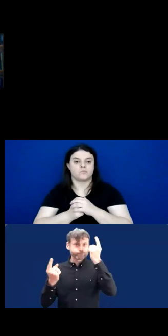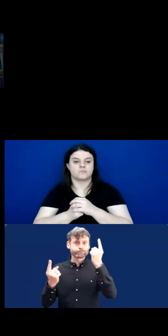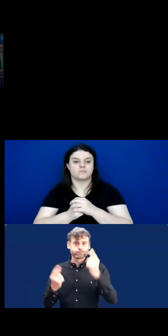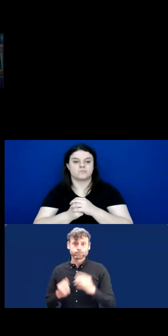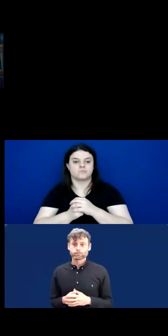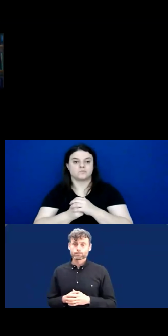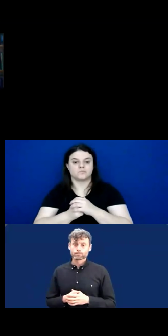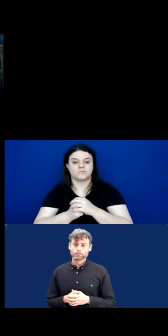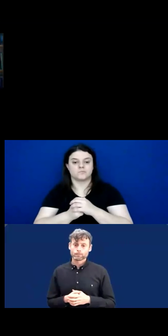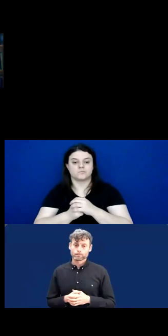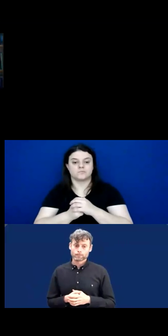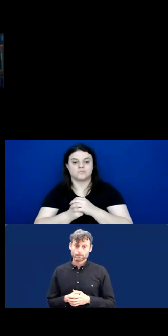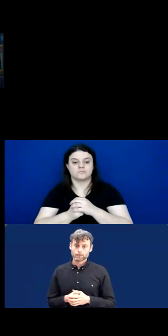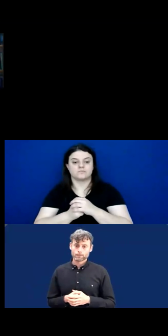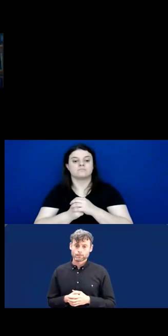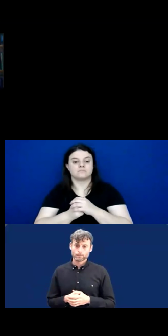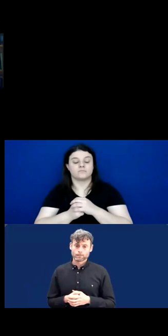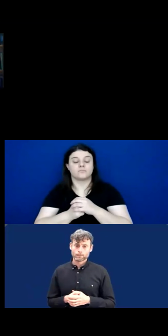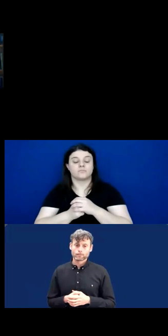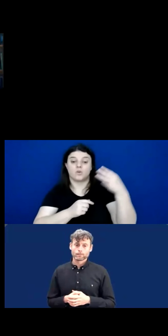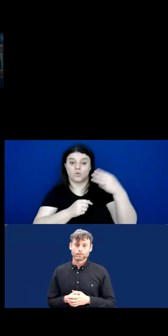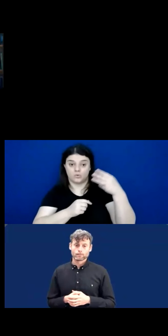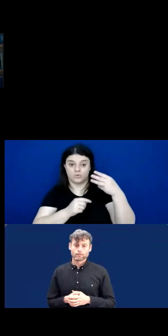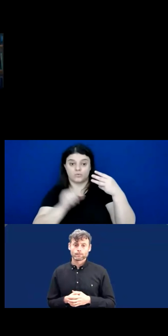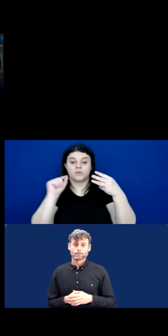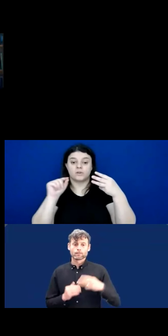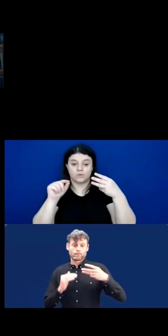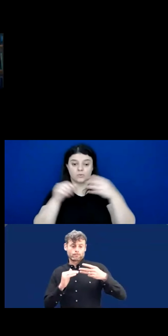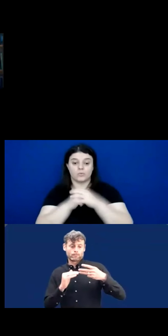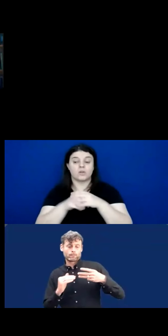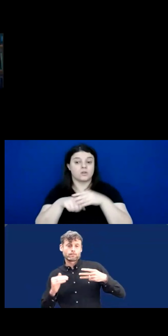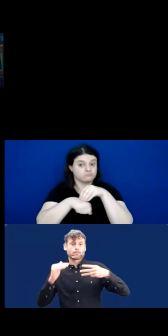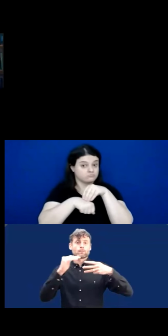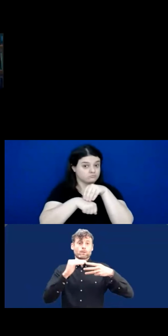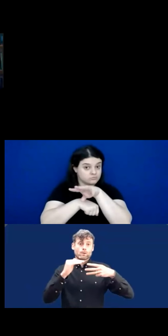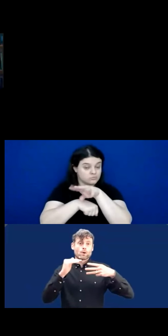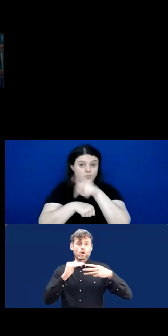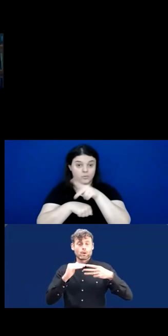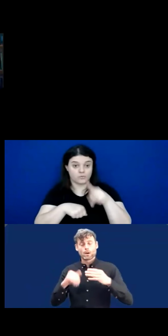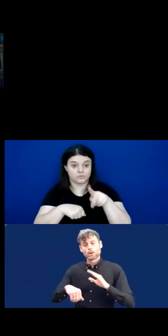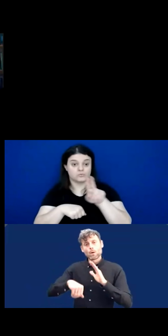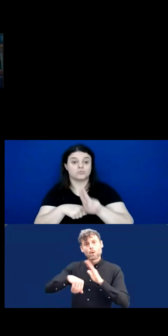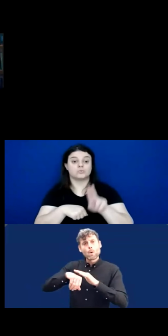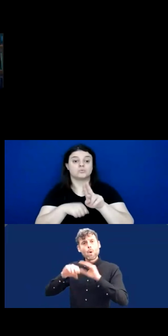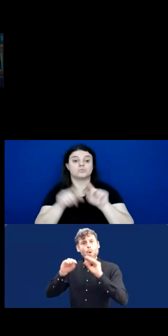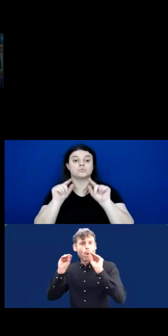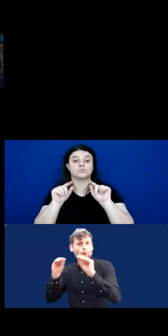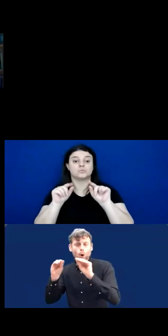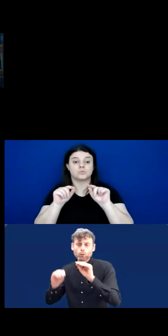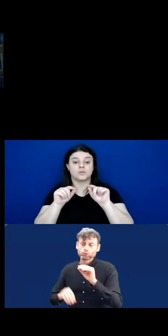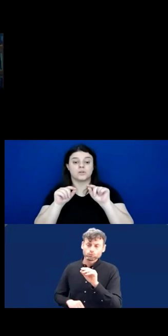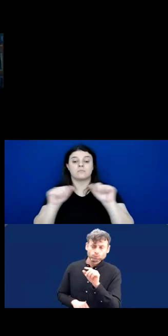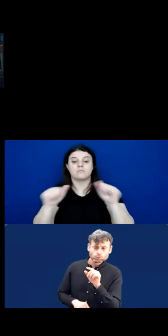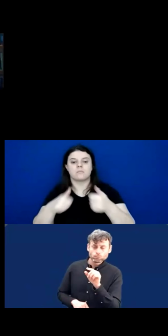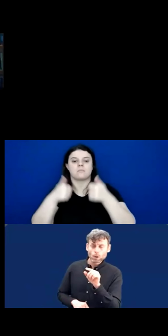For diet 3, the coach suggested to the teacher to improve